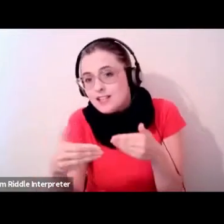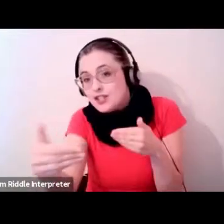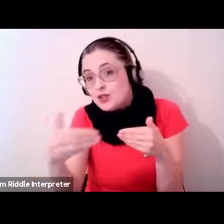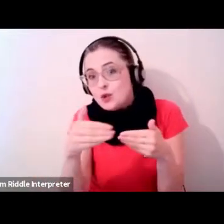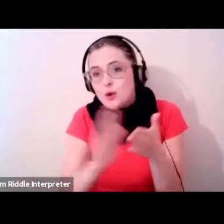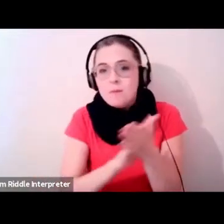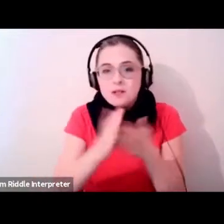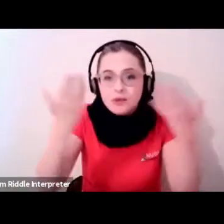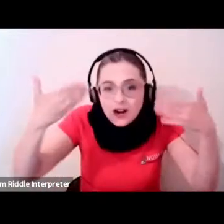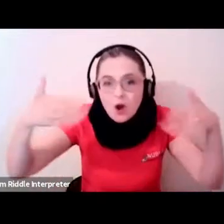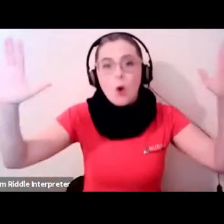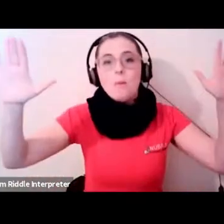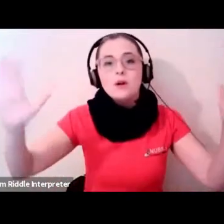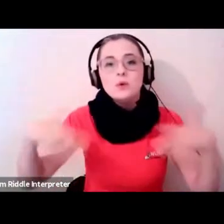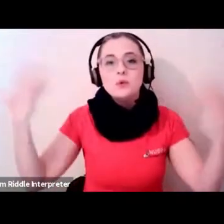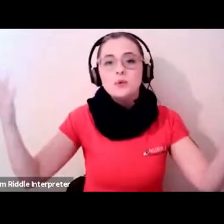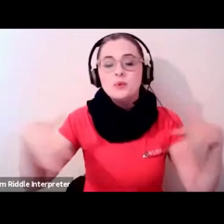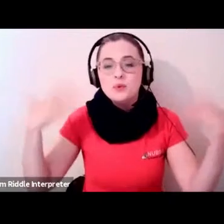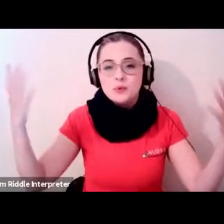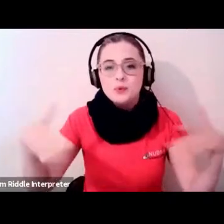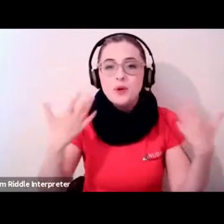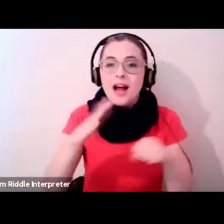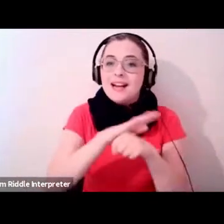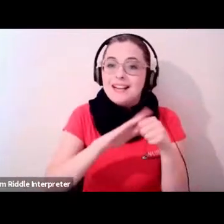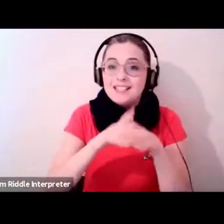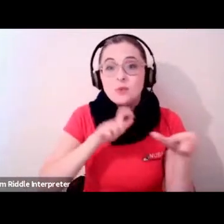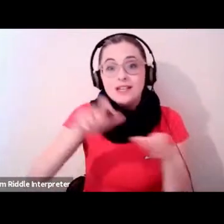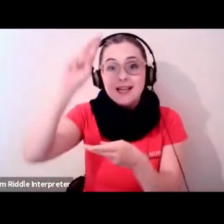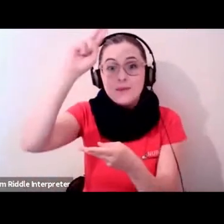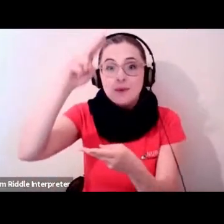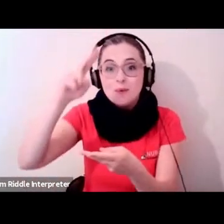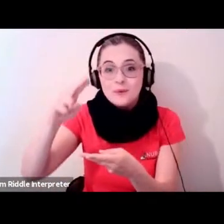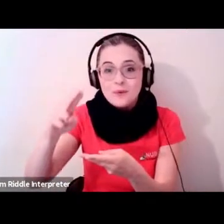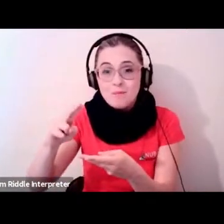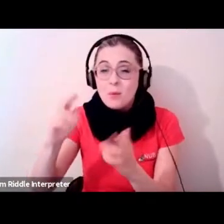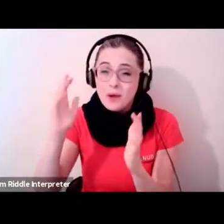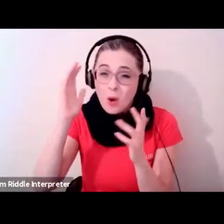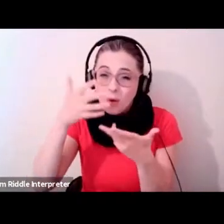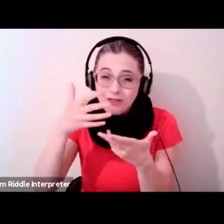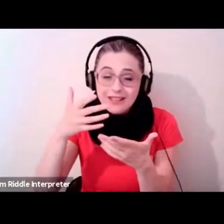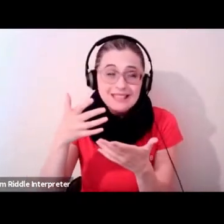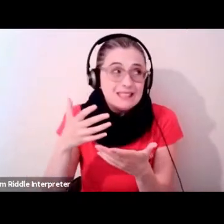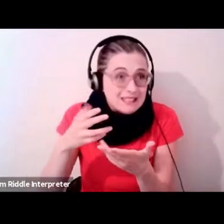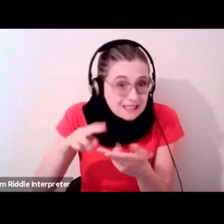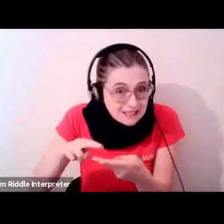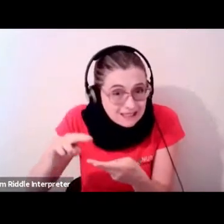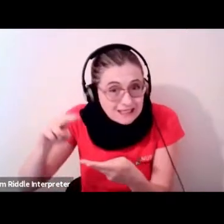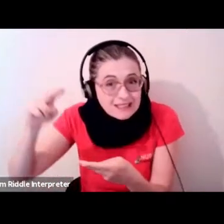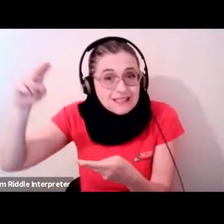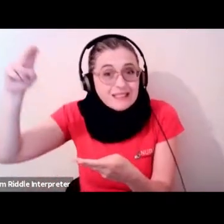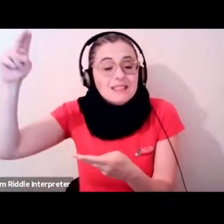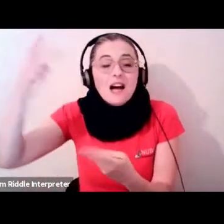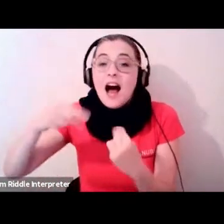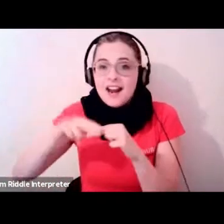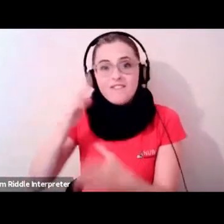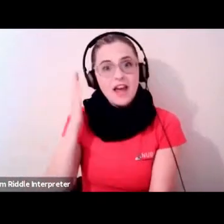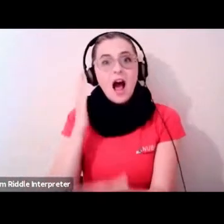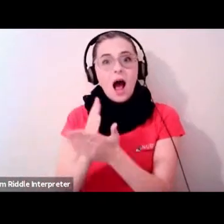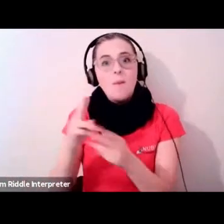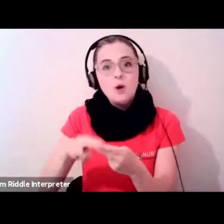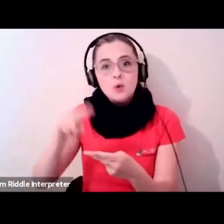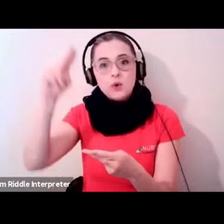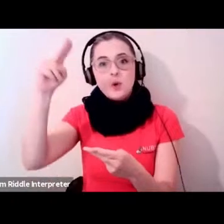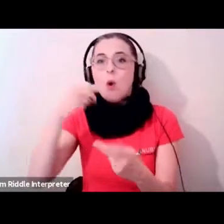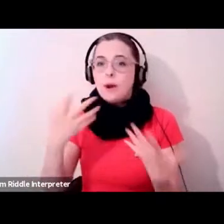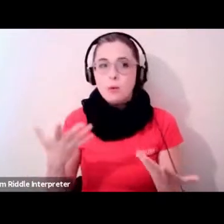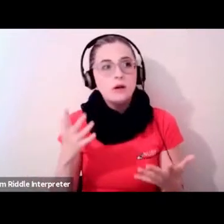falling down. But we are worried that cases will start increasing again. And if they do, we will be loud about talking about that